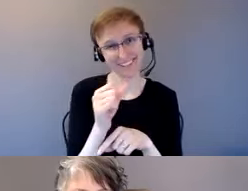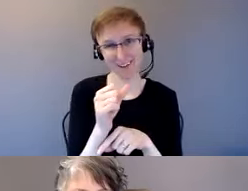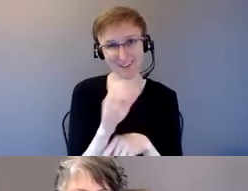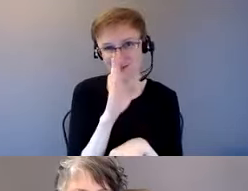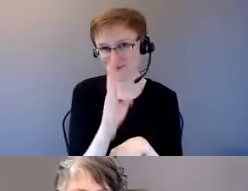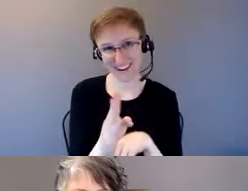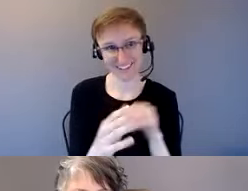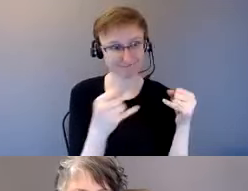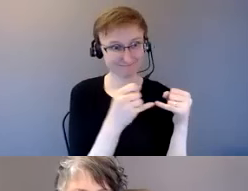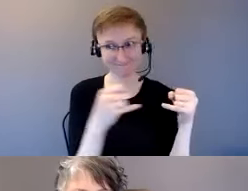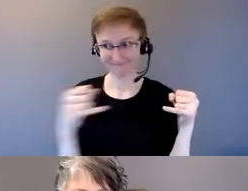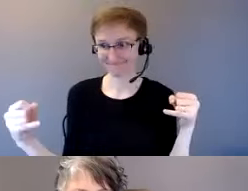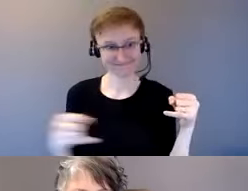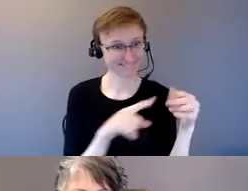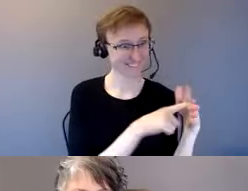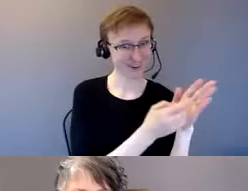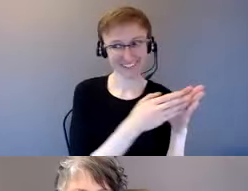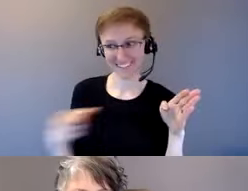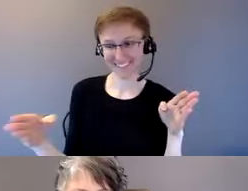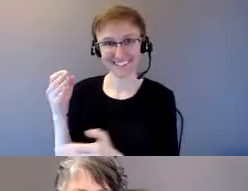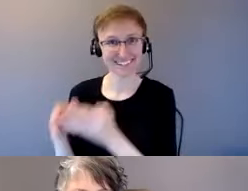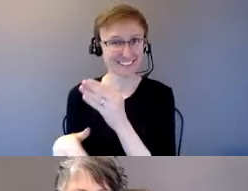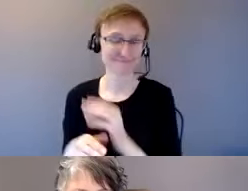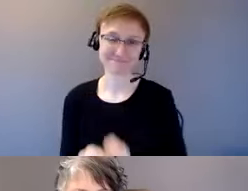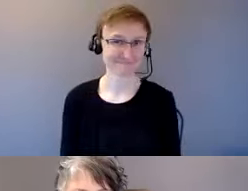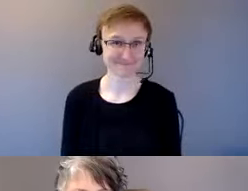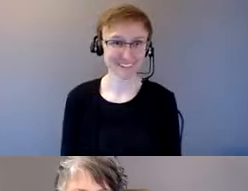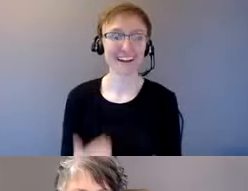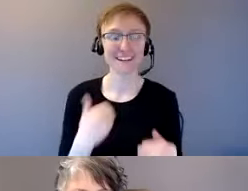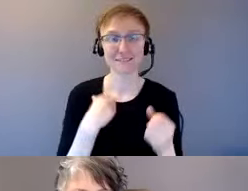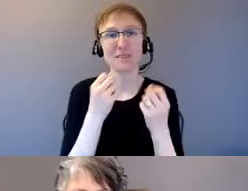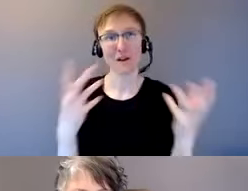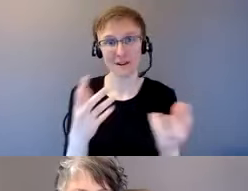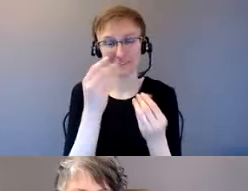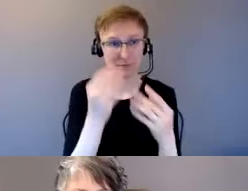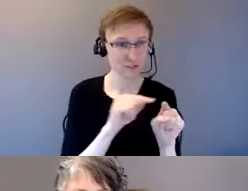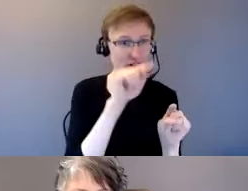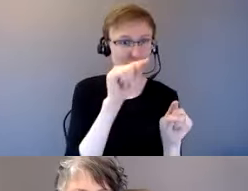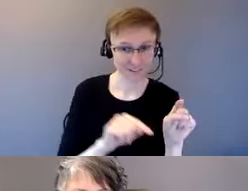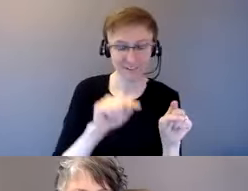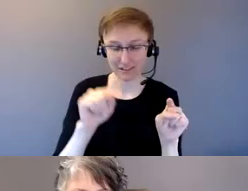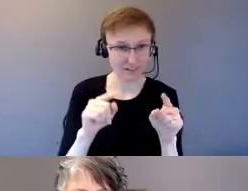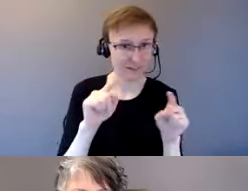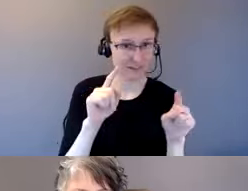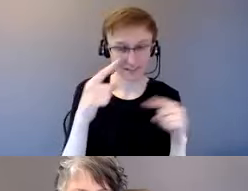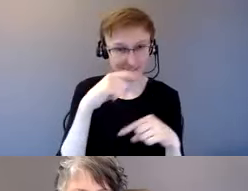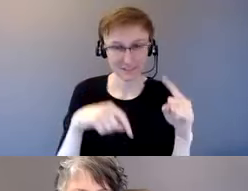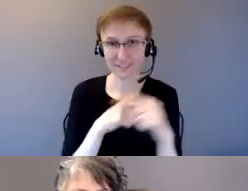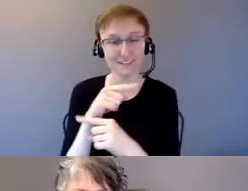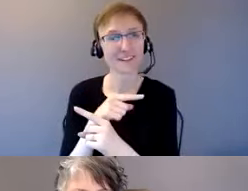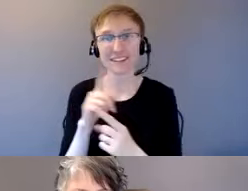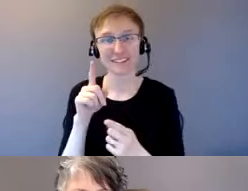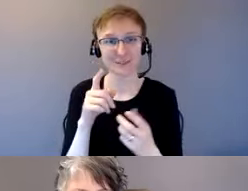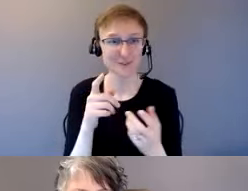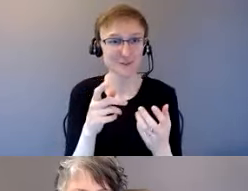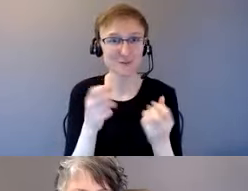that contribute to their experience and their understanding and appreciation of relevant information and potential foreseeable consequences.